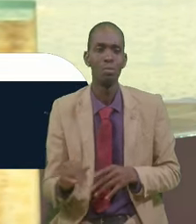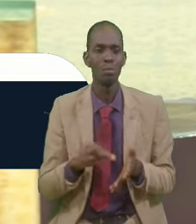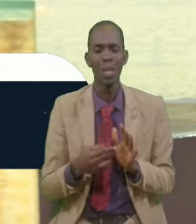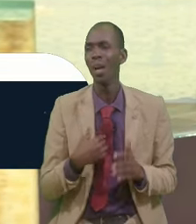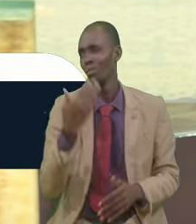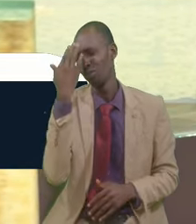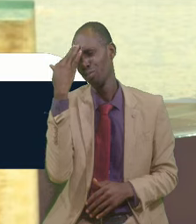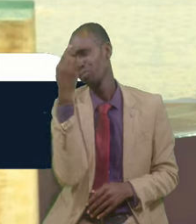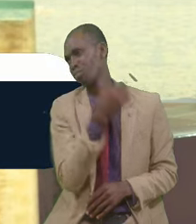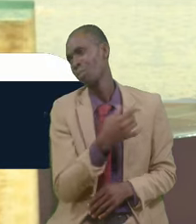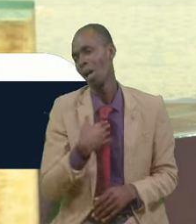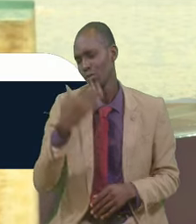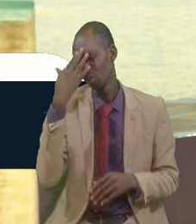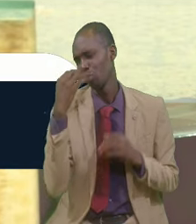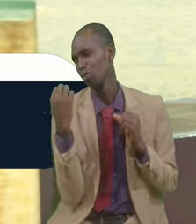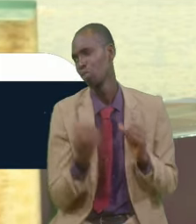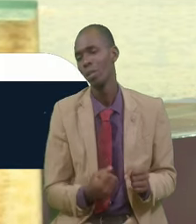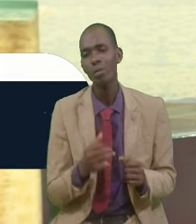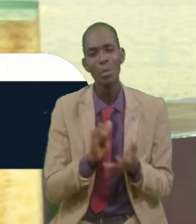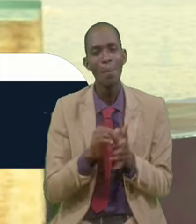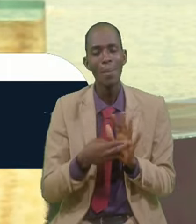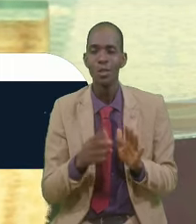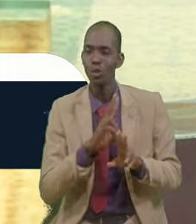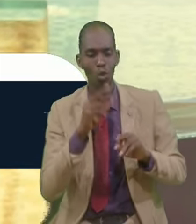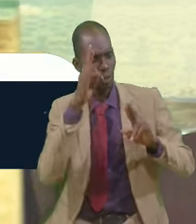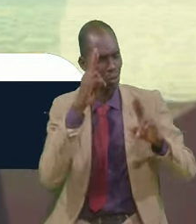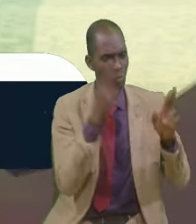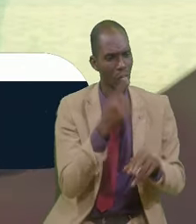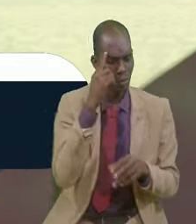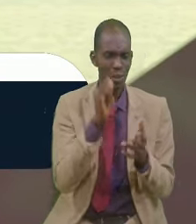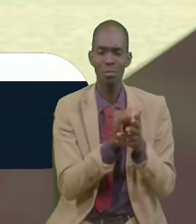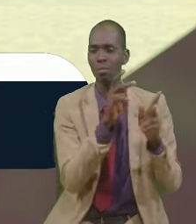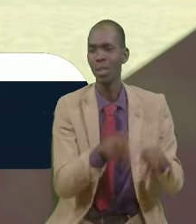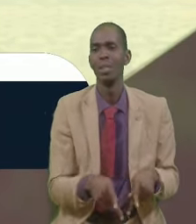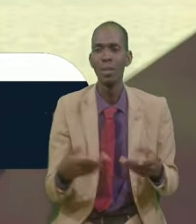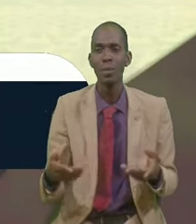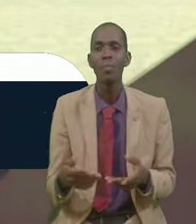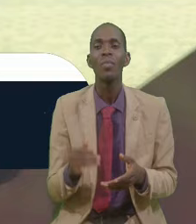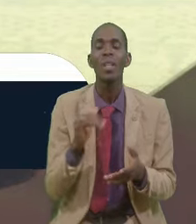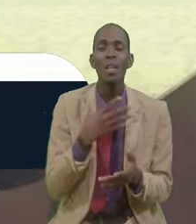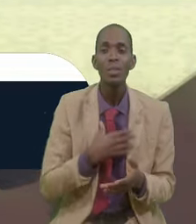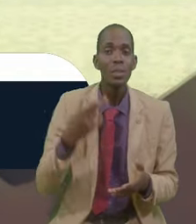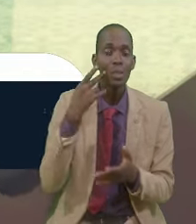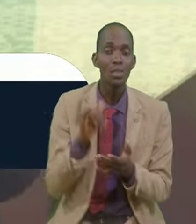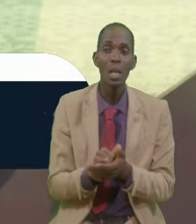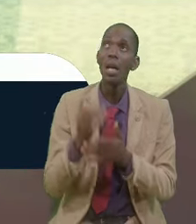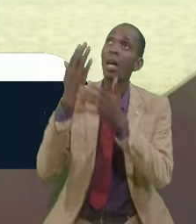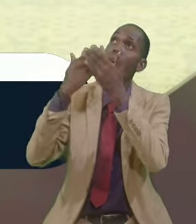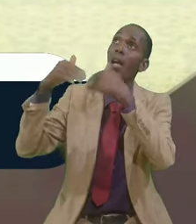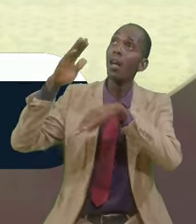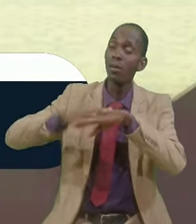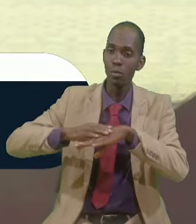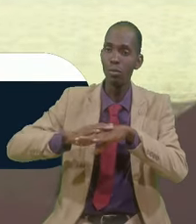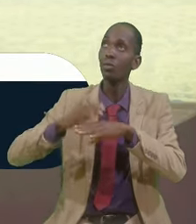no people on earth. There is no kingdom on earth sustained by the bread of heaven. Every